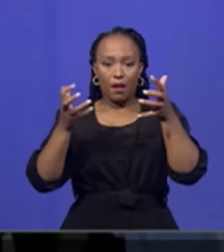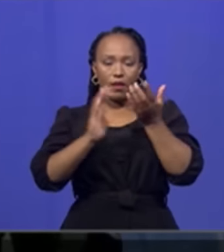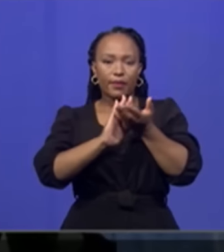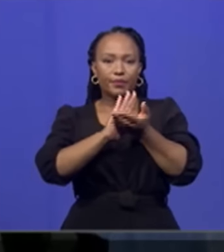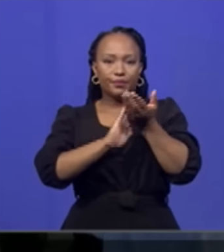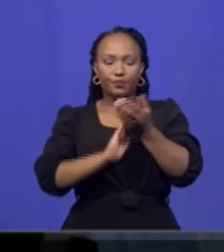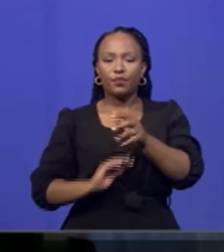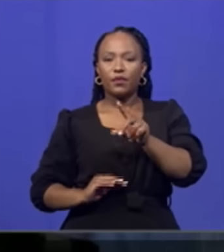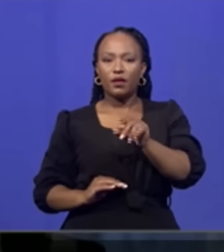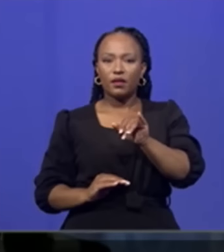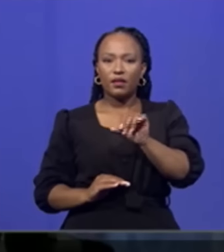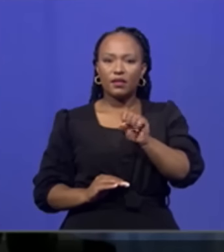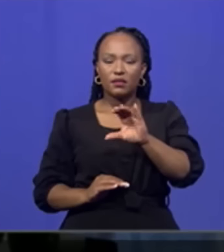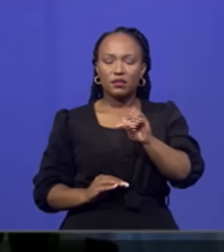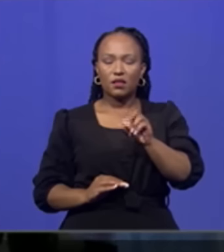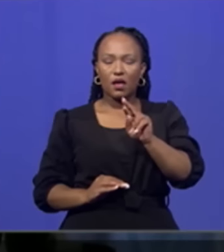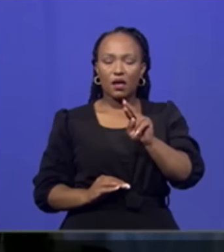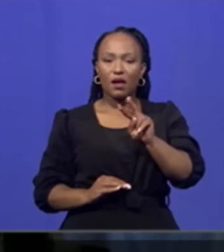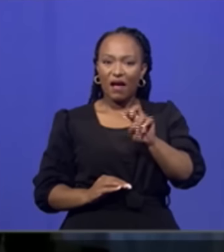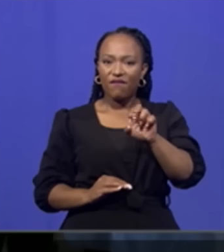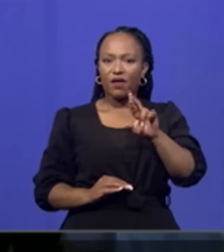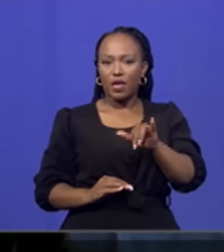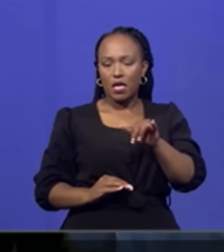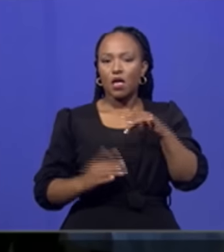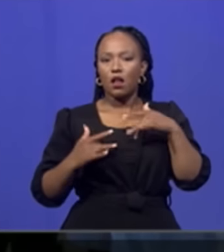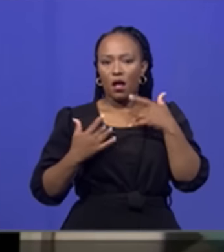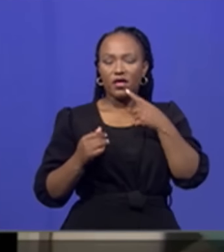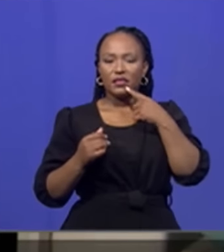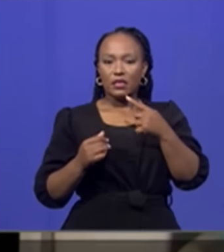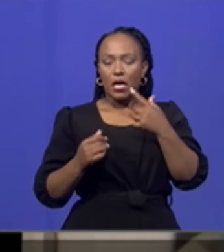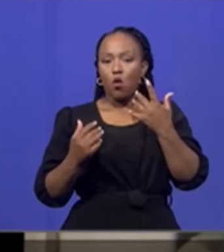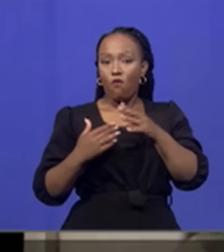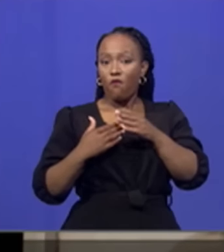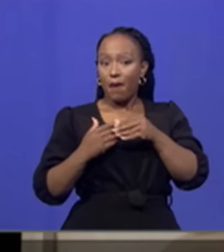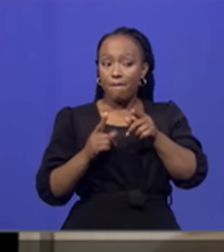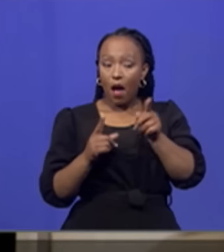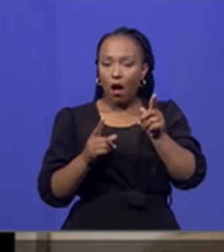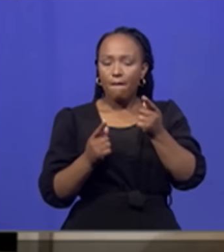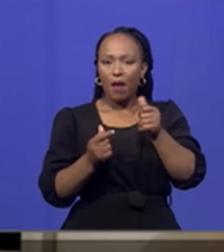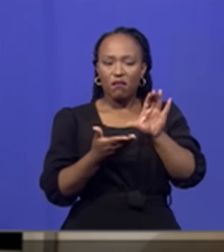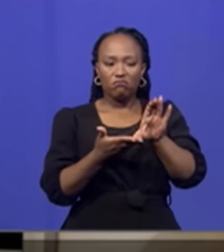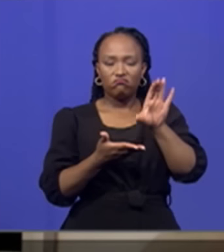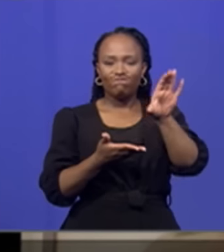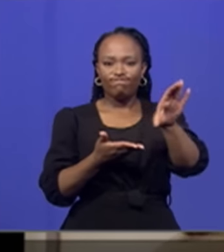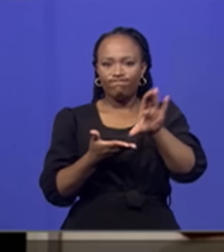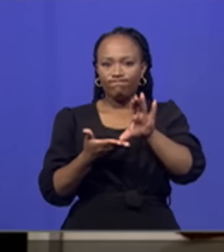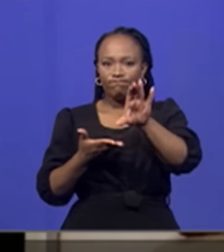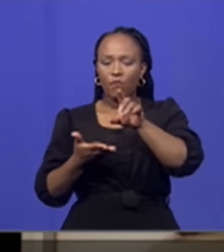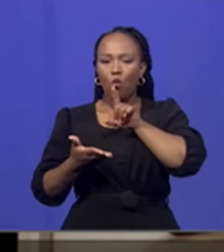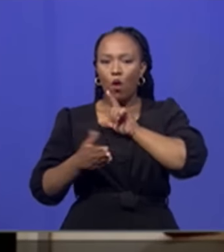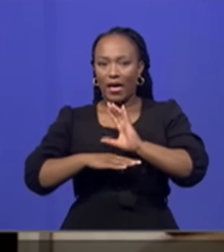Kaoleleng Discovery Life e re e lefa tjhelete e ngata bakeng sa ditho tsa yona tse phelang ka lebaka la bohloko ba